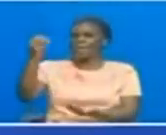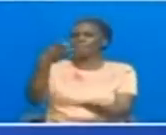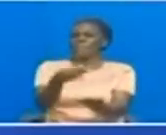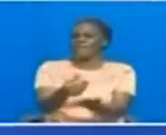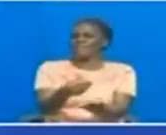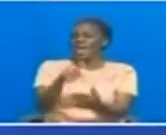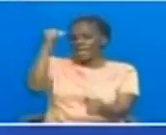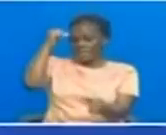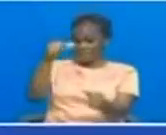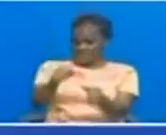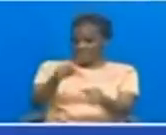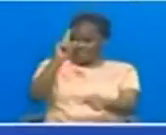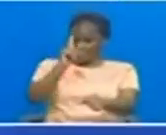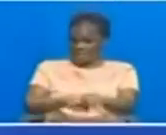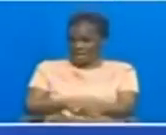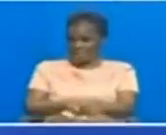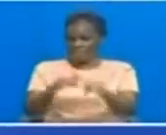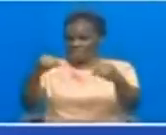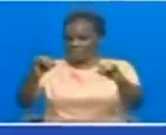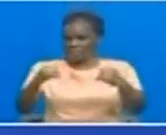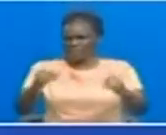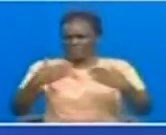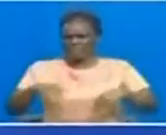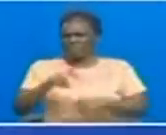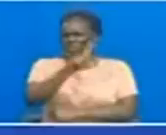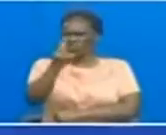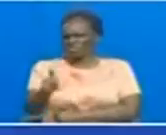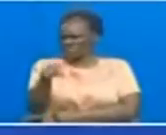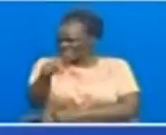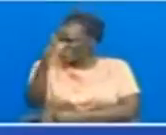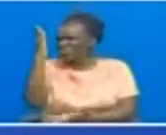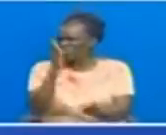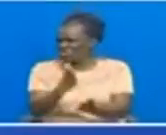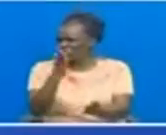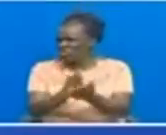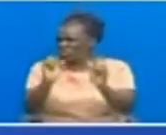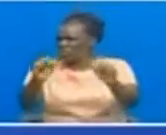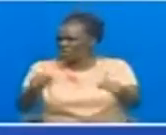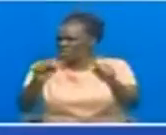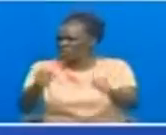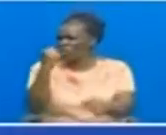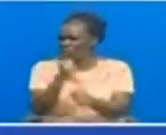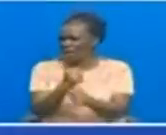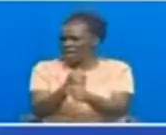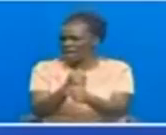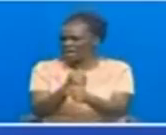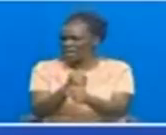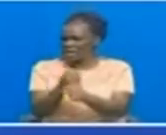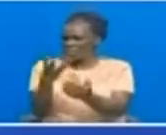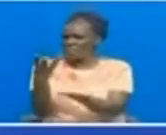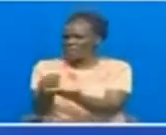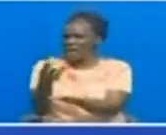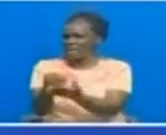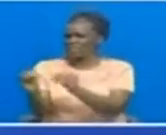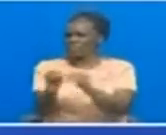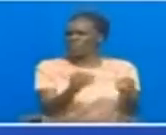I remember when it actually was being implemented, people were asking, is it really going to happen that you can be able to transfer money on the phone? Yeah. How